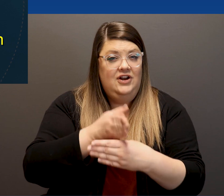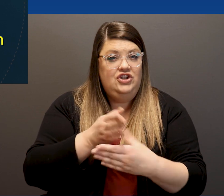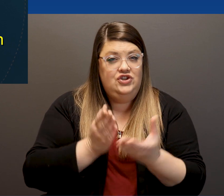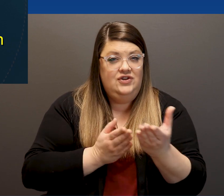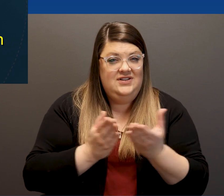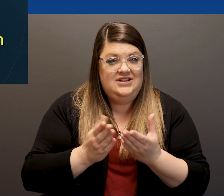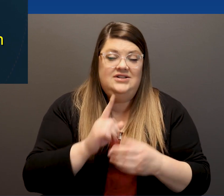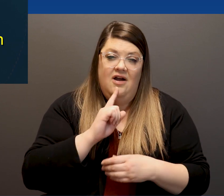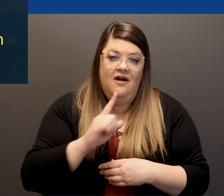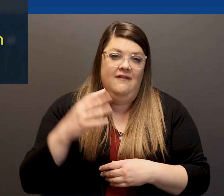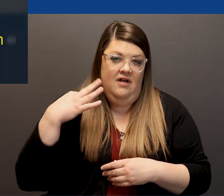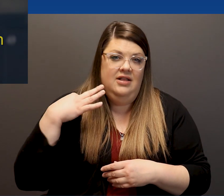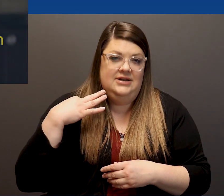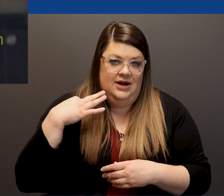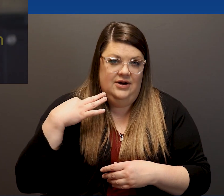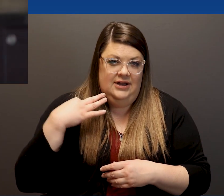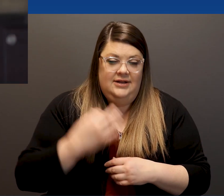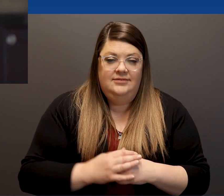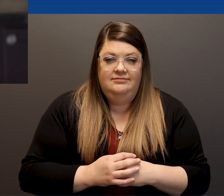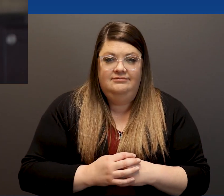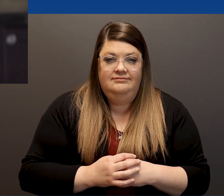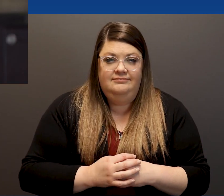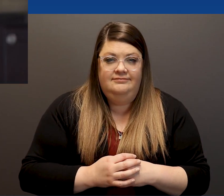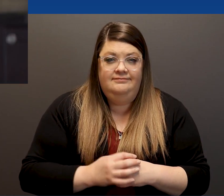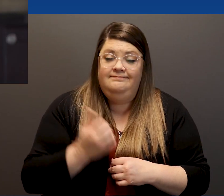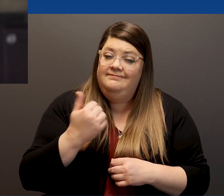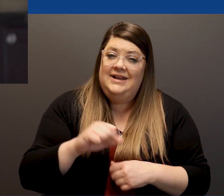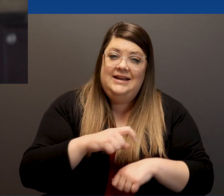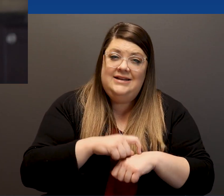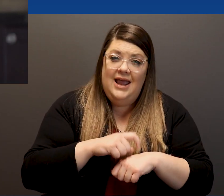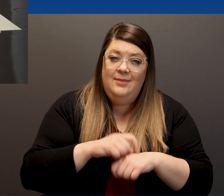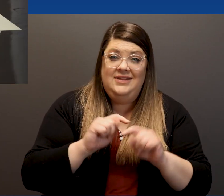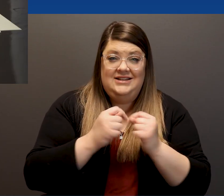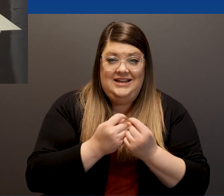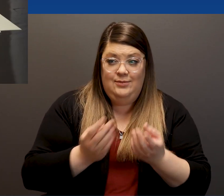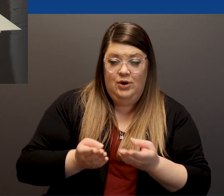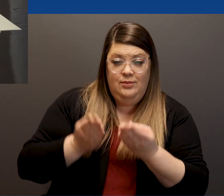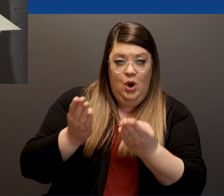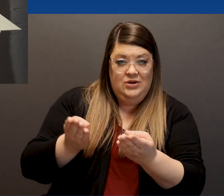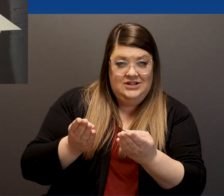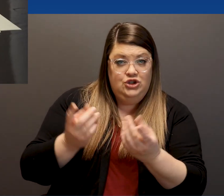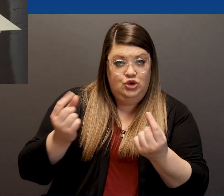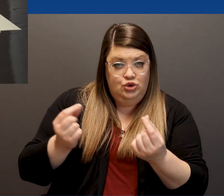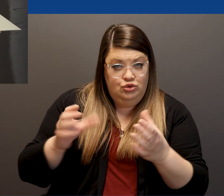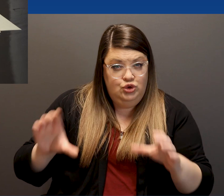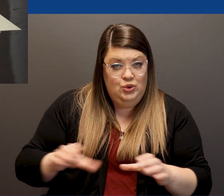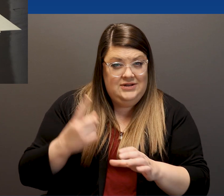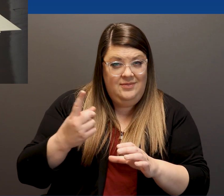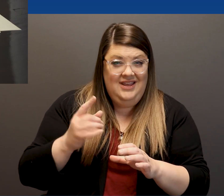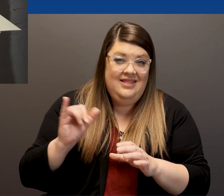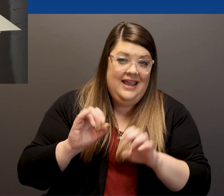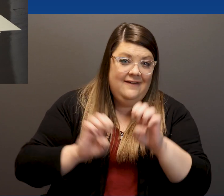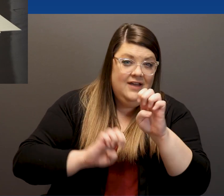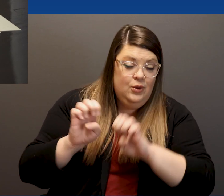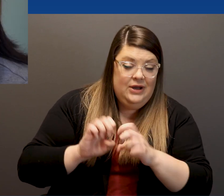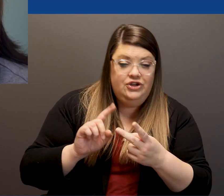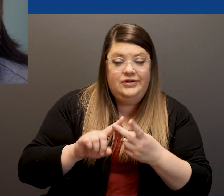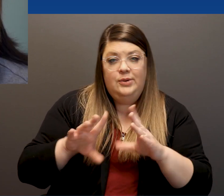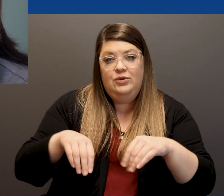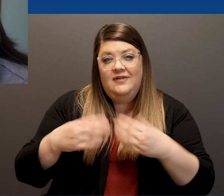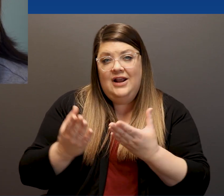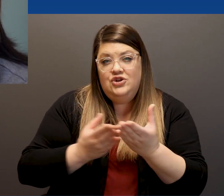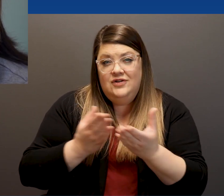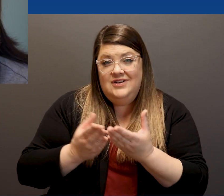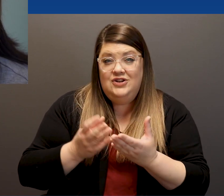are voluntary. Anytime the team proposes to do something, like evaluate your child or provide services,